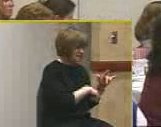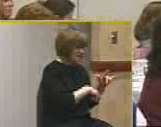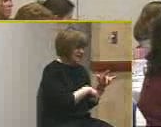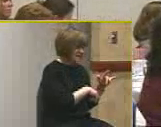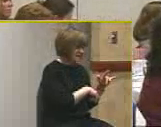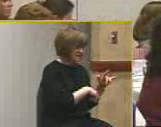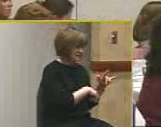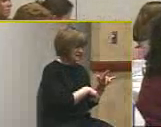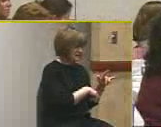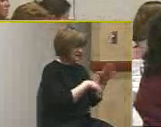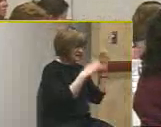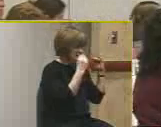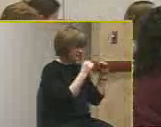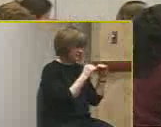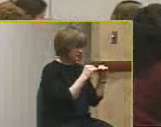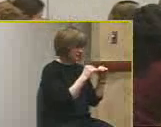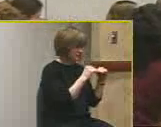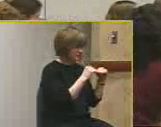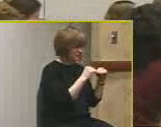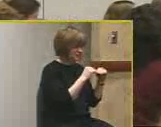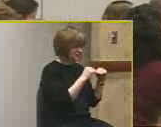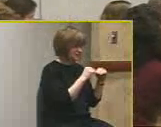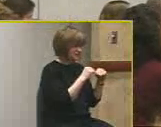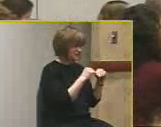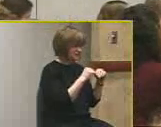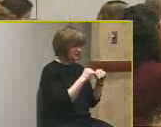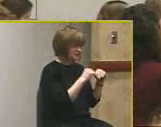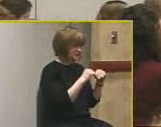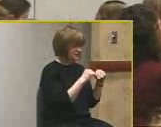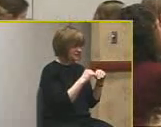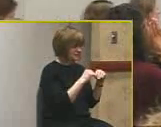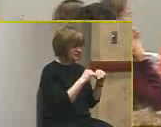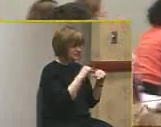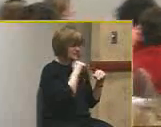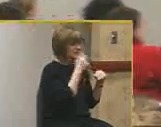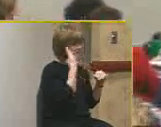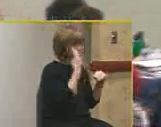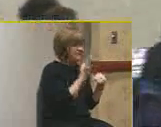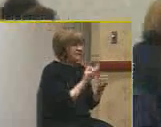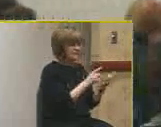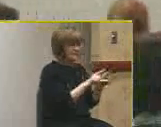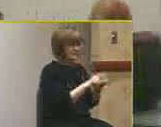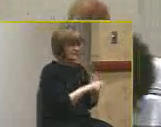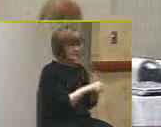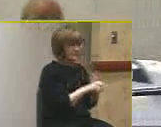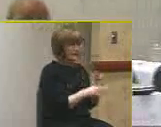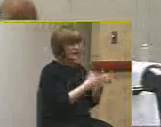didn't see what was happening. That may potentially need to be factored into our antecedent